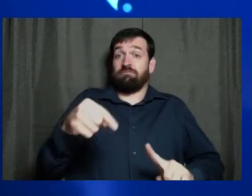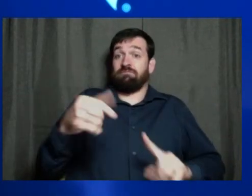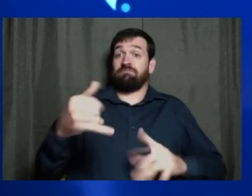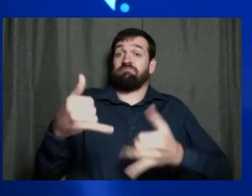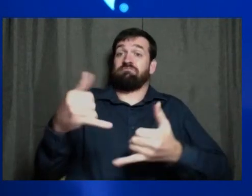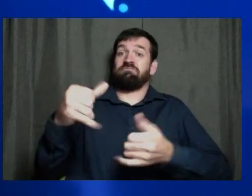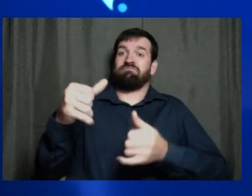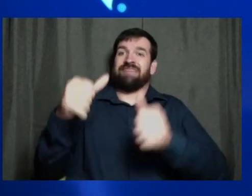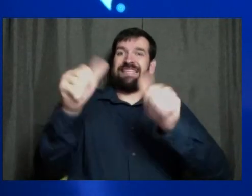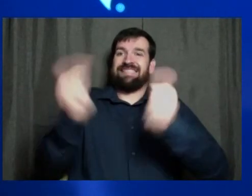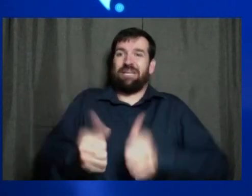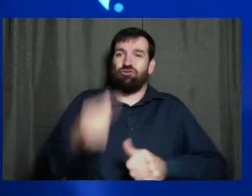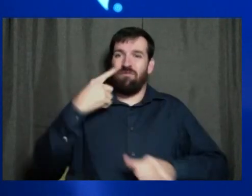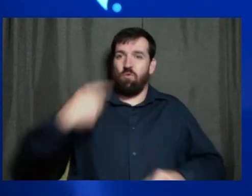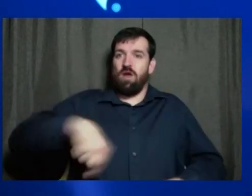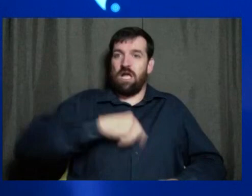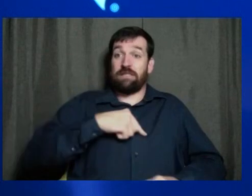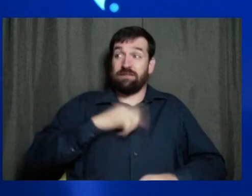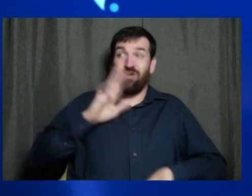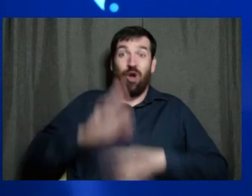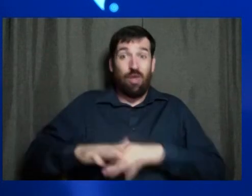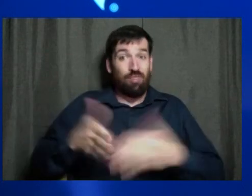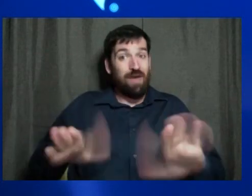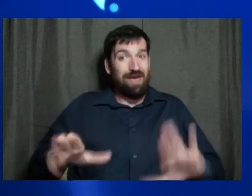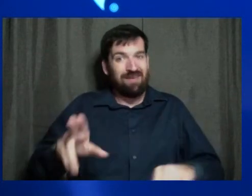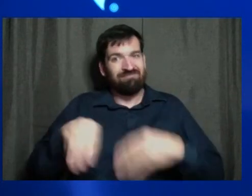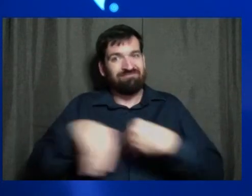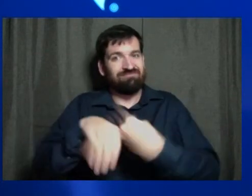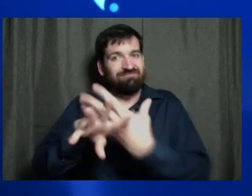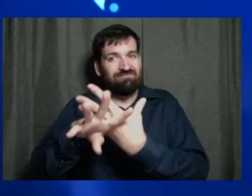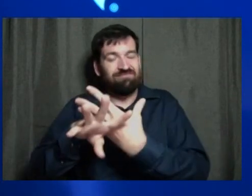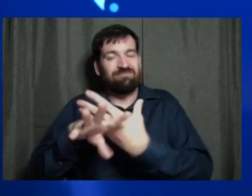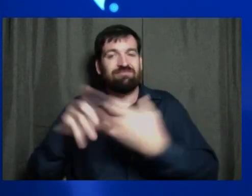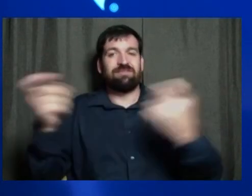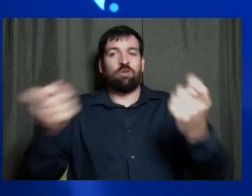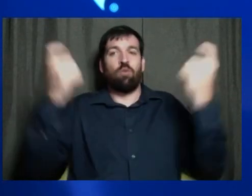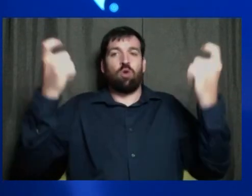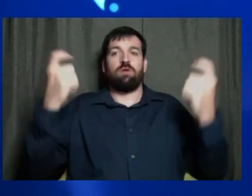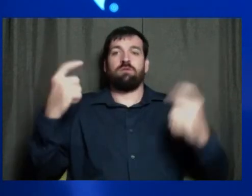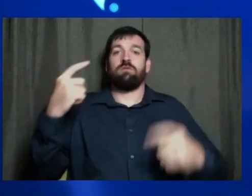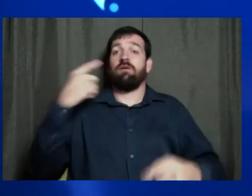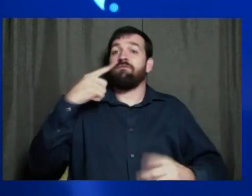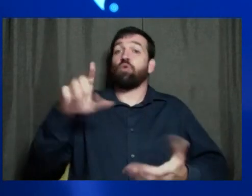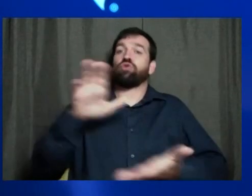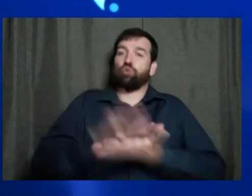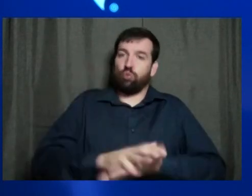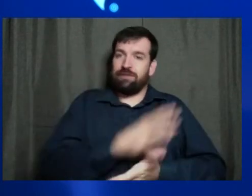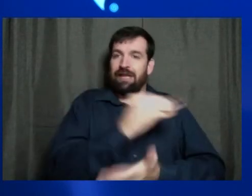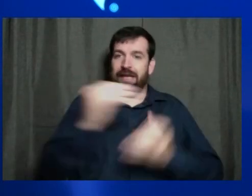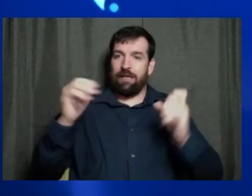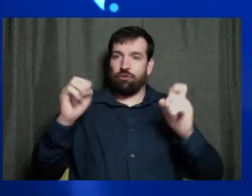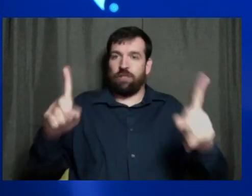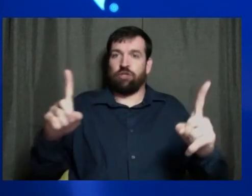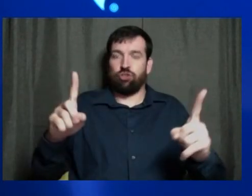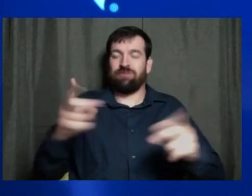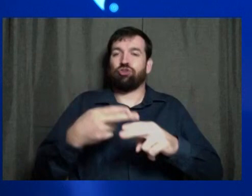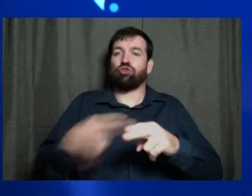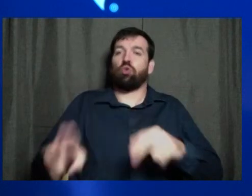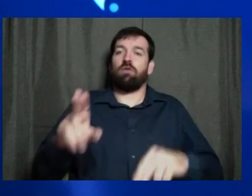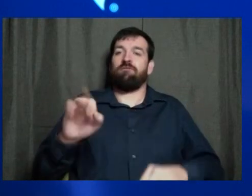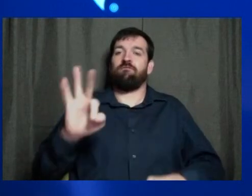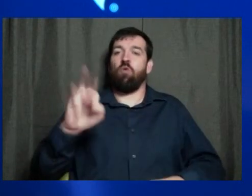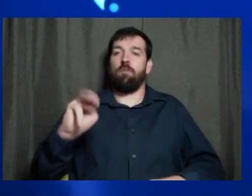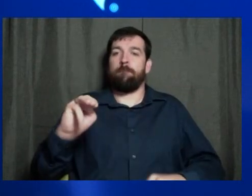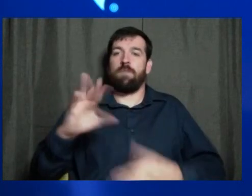and is on the way because it was a virtual ceremony is a statue for schools and education, short form content, and is for the Sunny